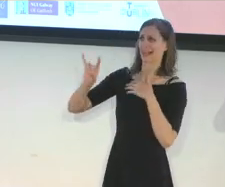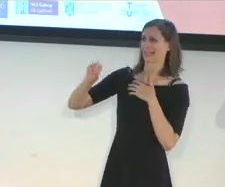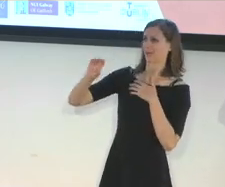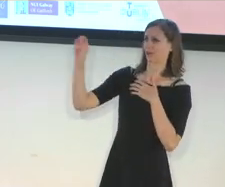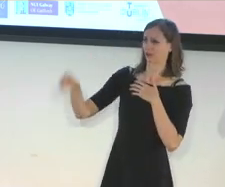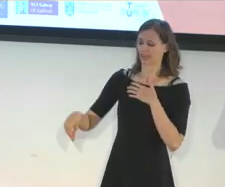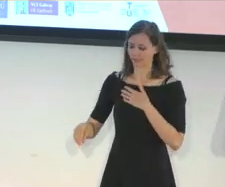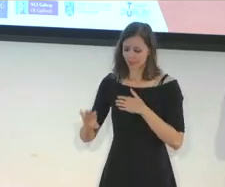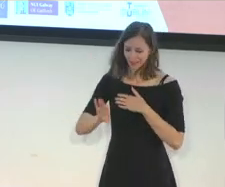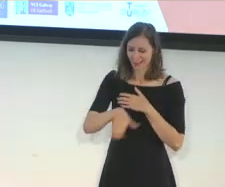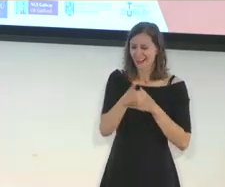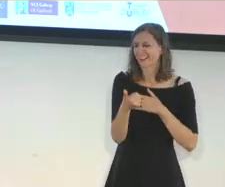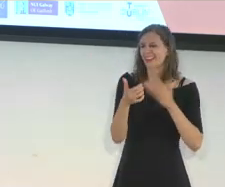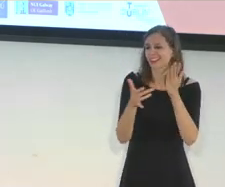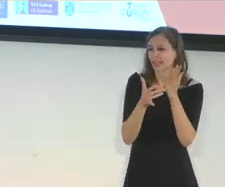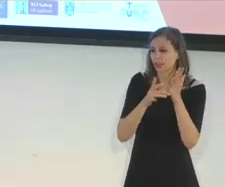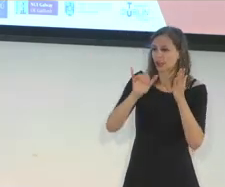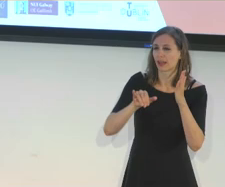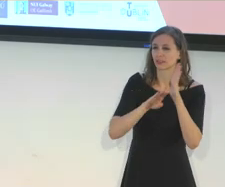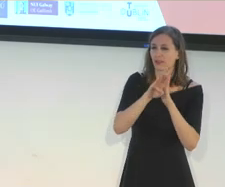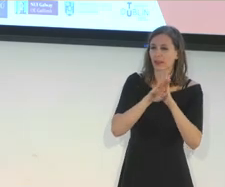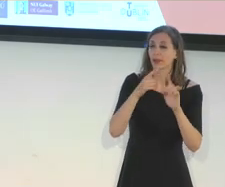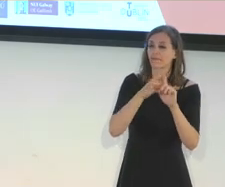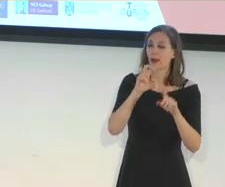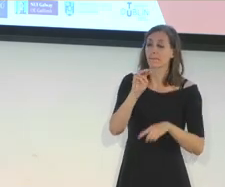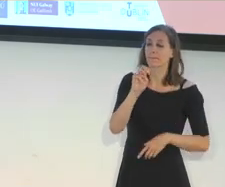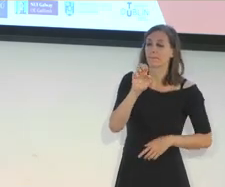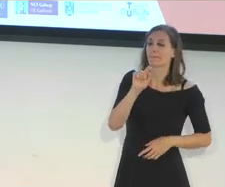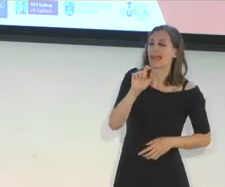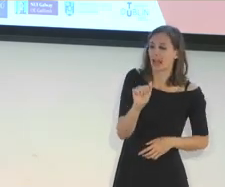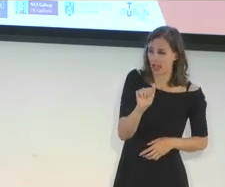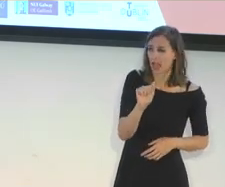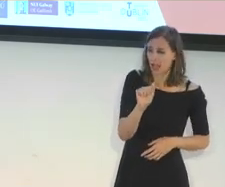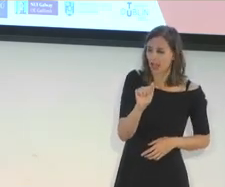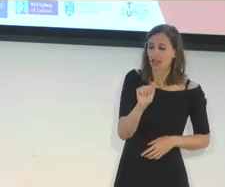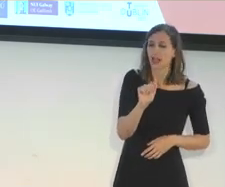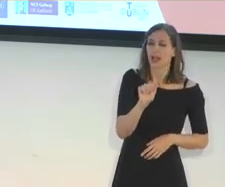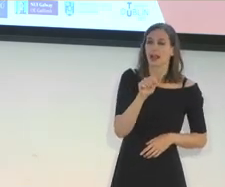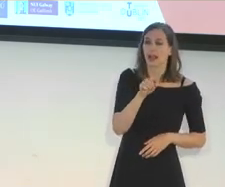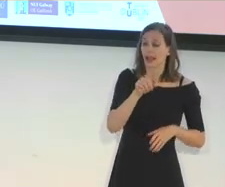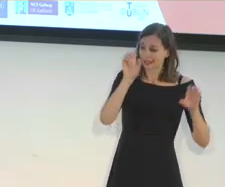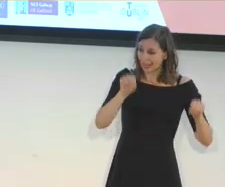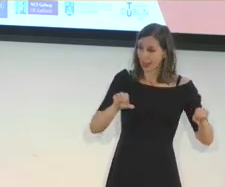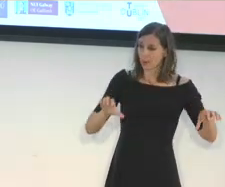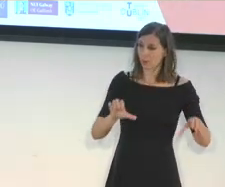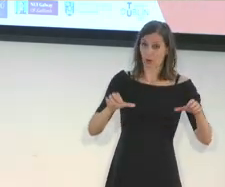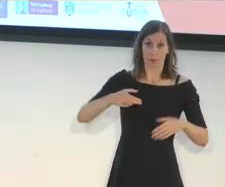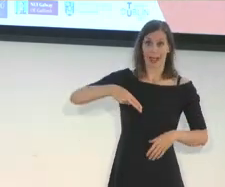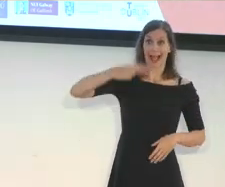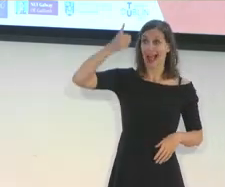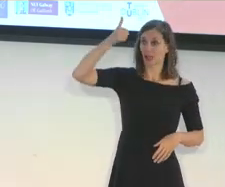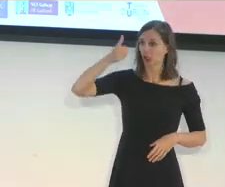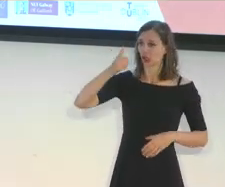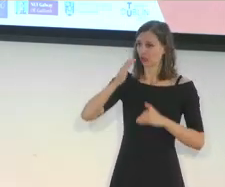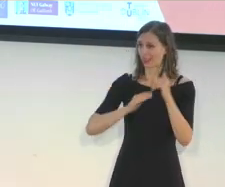by Meta, which claims to perform at higher than 75%.